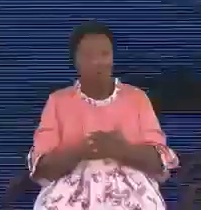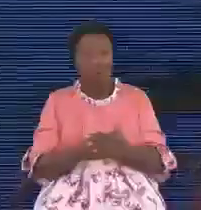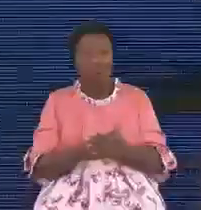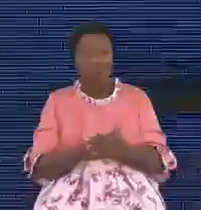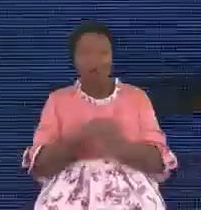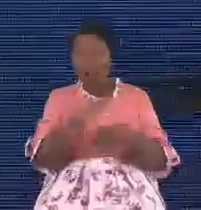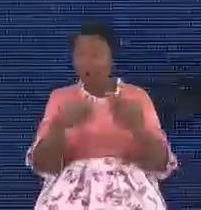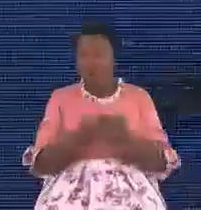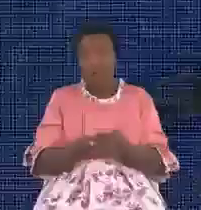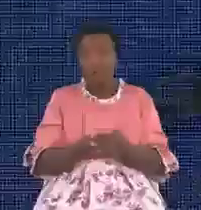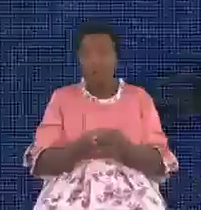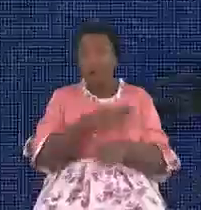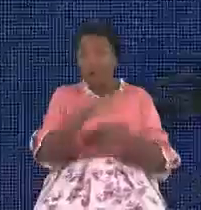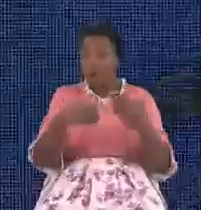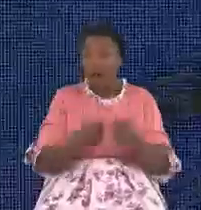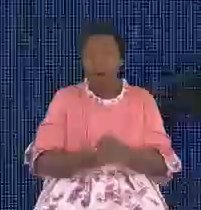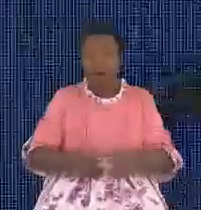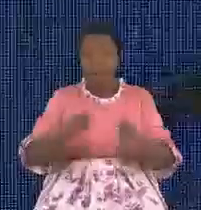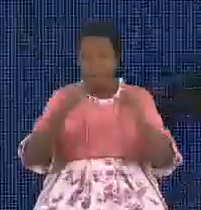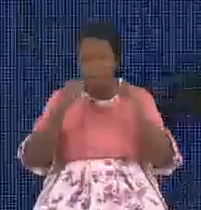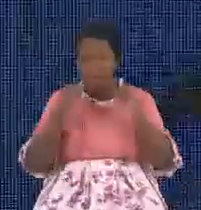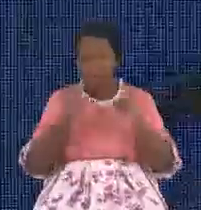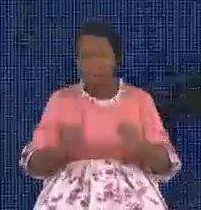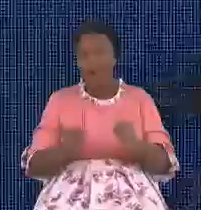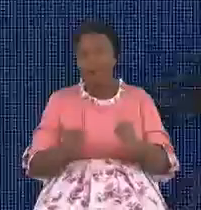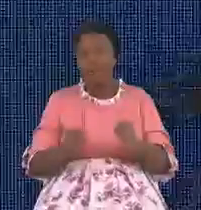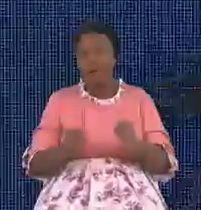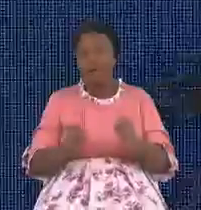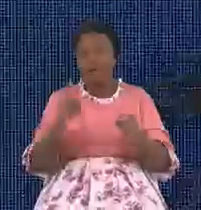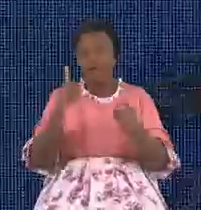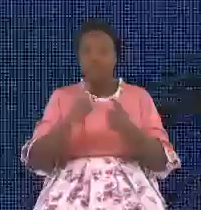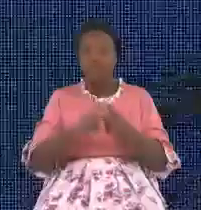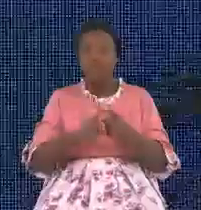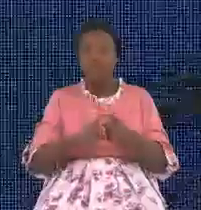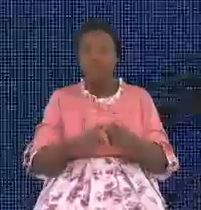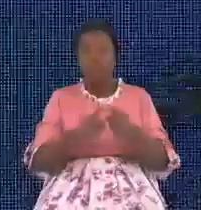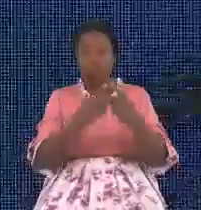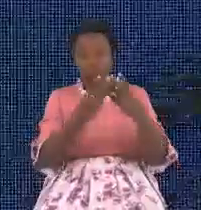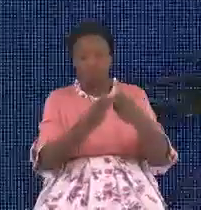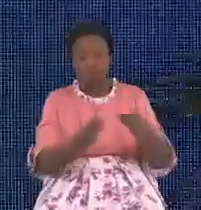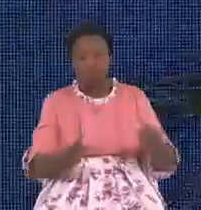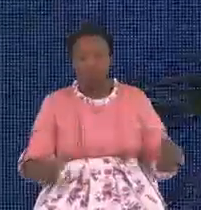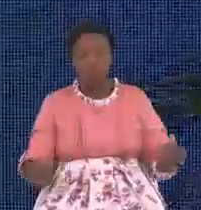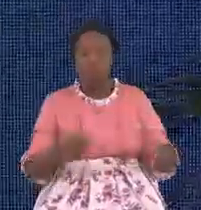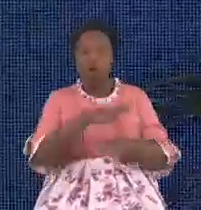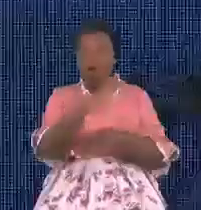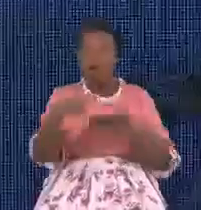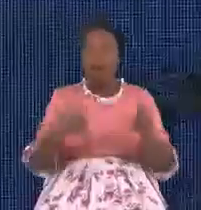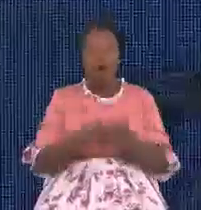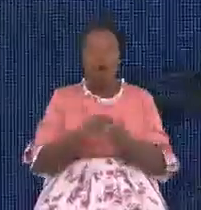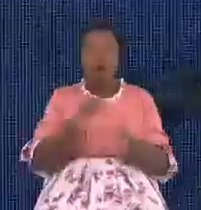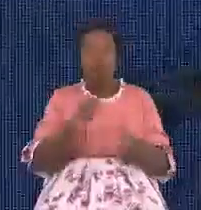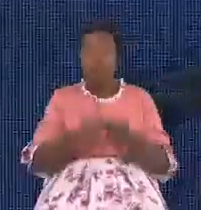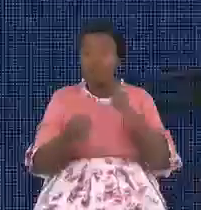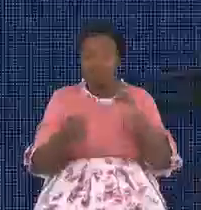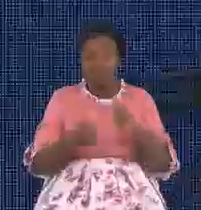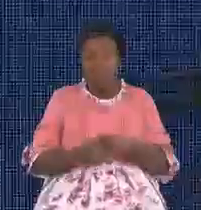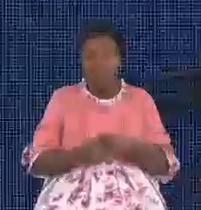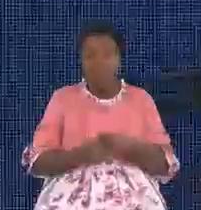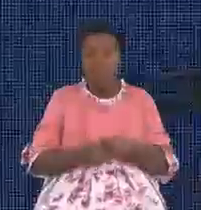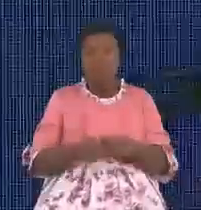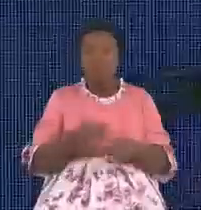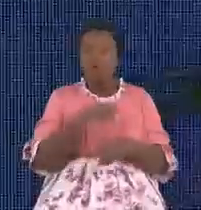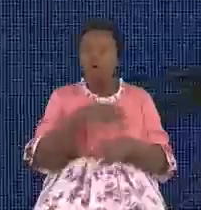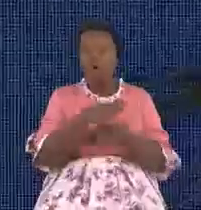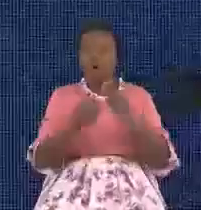all all power to dissolve any problem all power to move